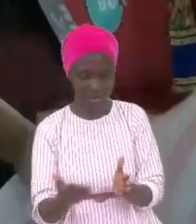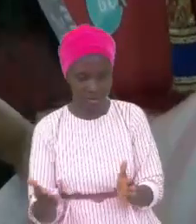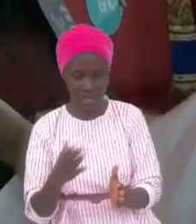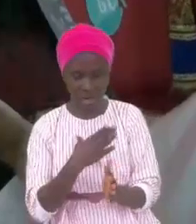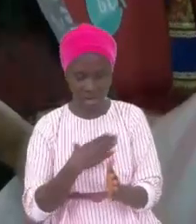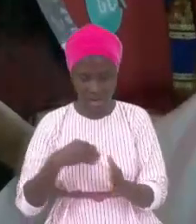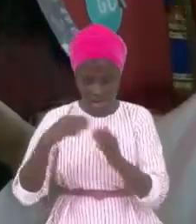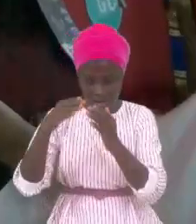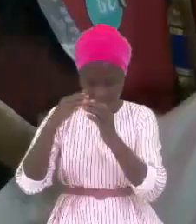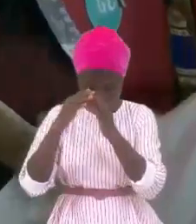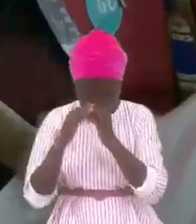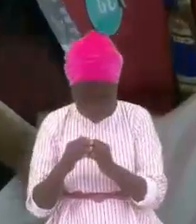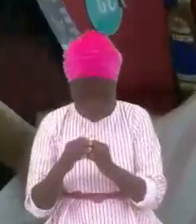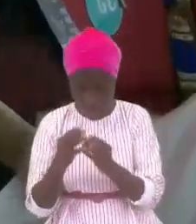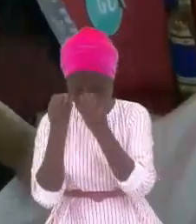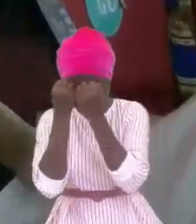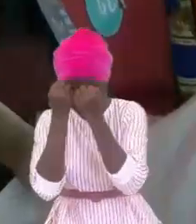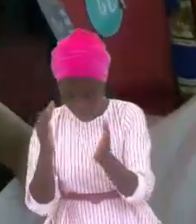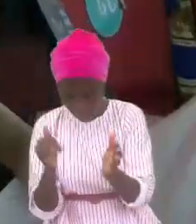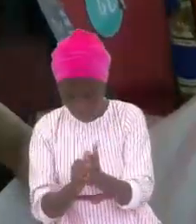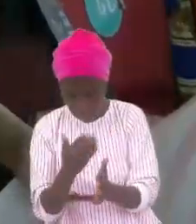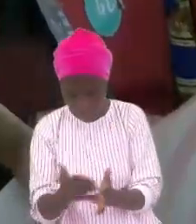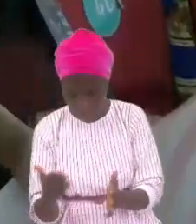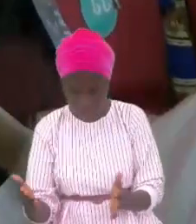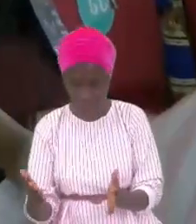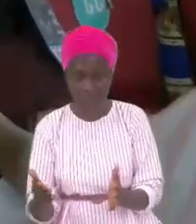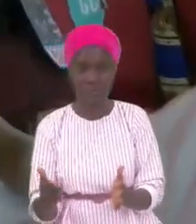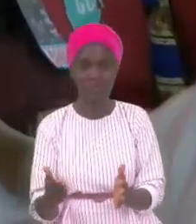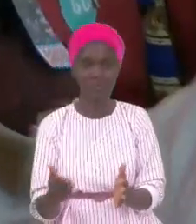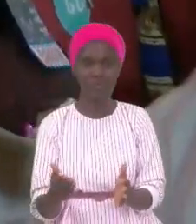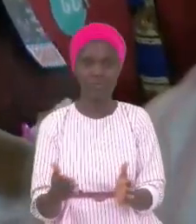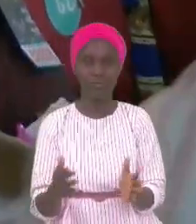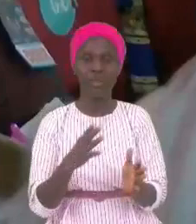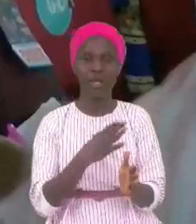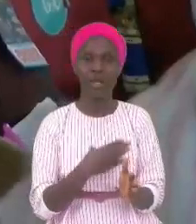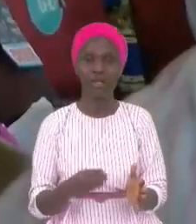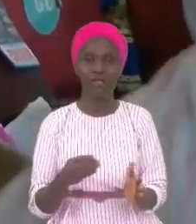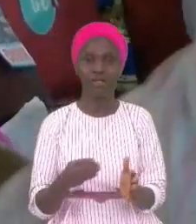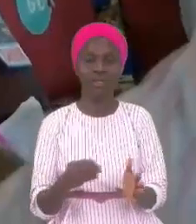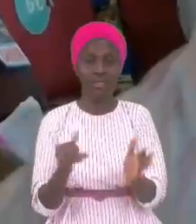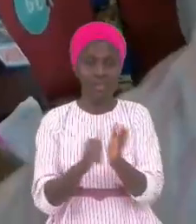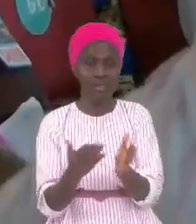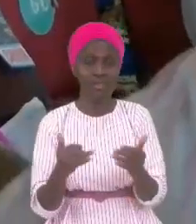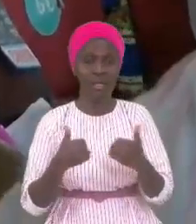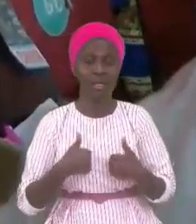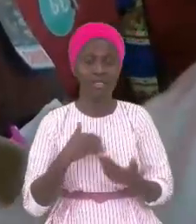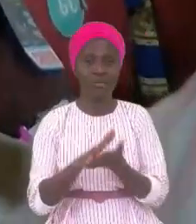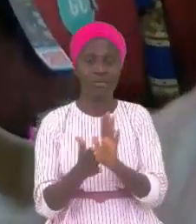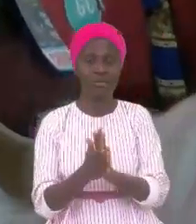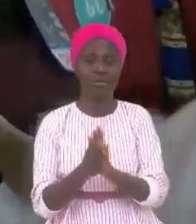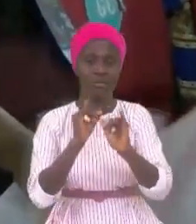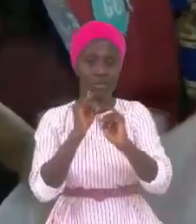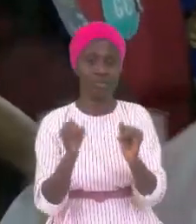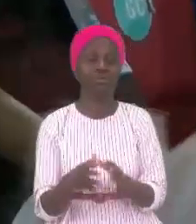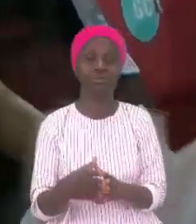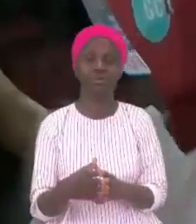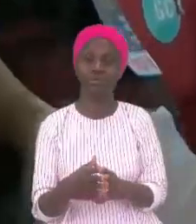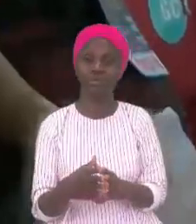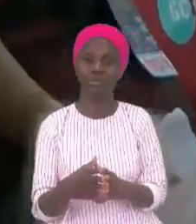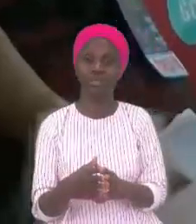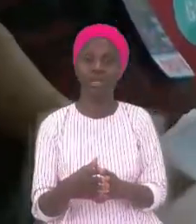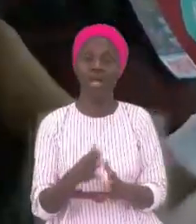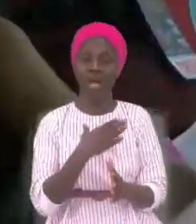instead of obeying Christ and Christ alone. The Pharisees could have been an idol to the disciples, to the apostles. And